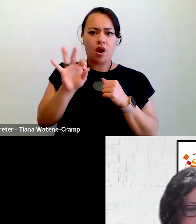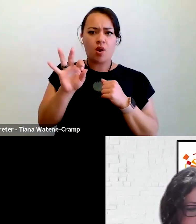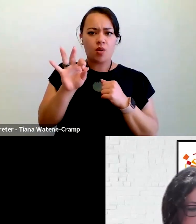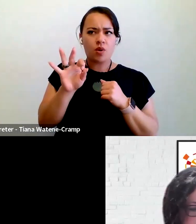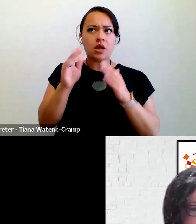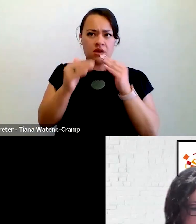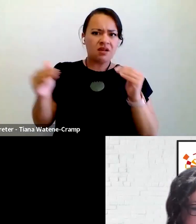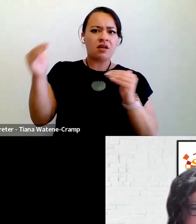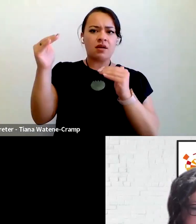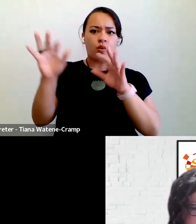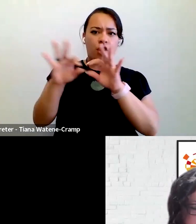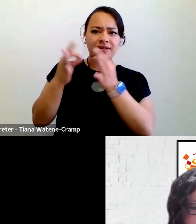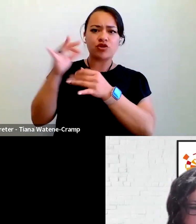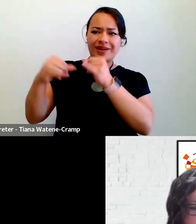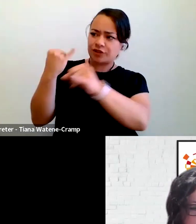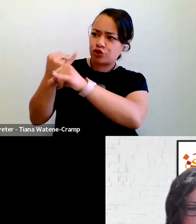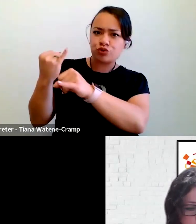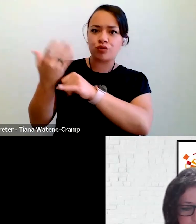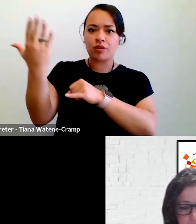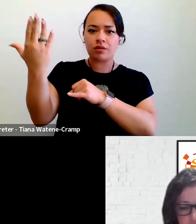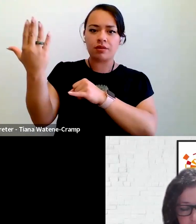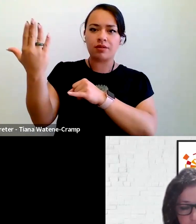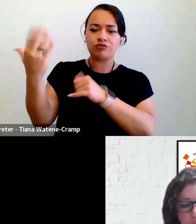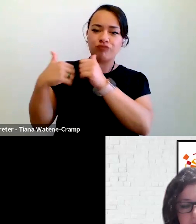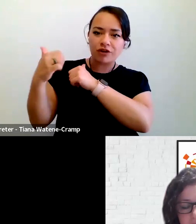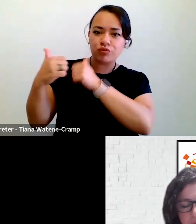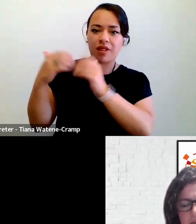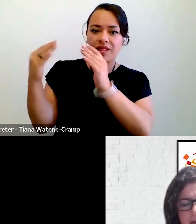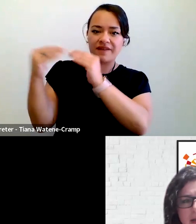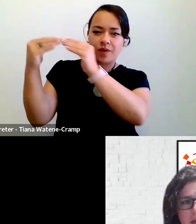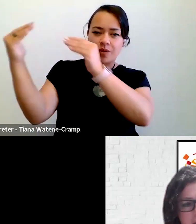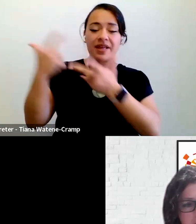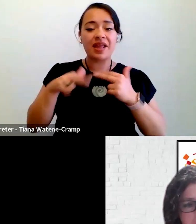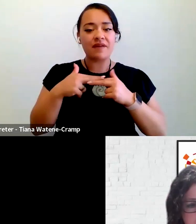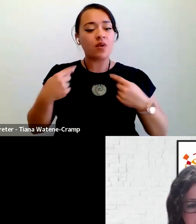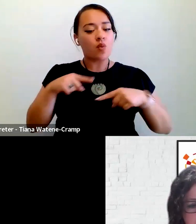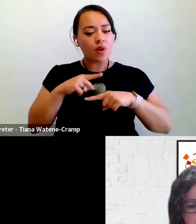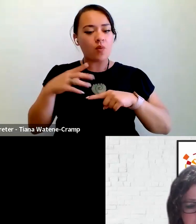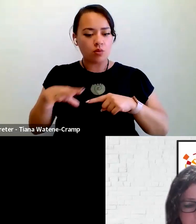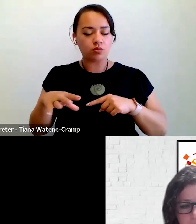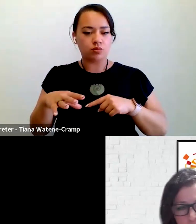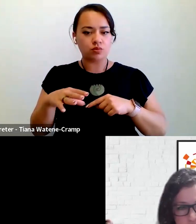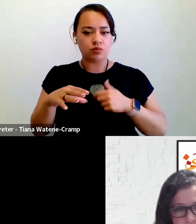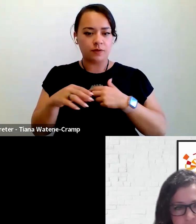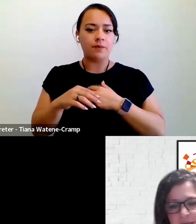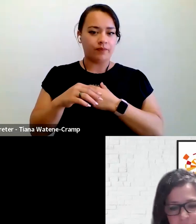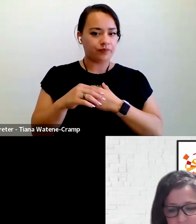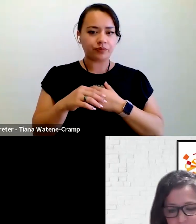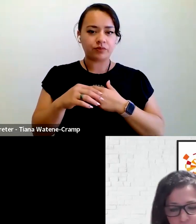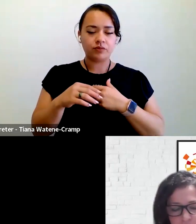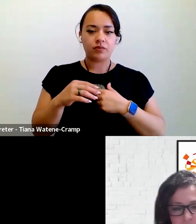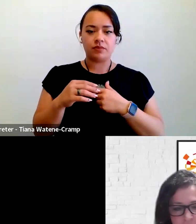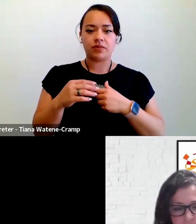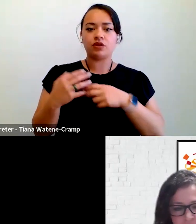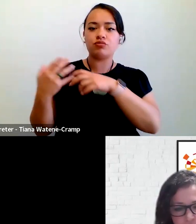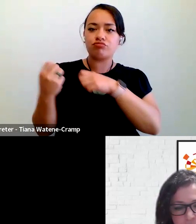going to do this work of changing our boards or changing or wanting to bring, you know, bring more diversity to the